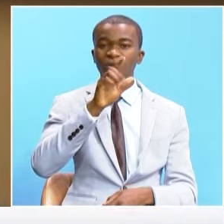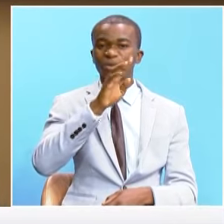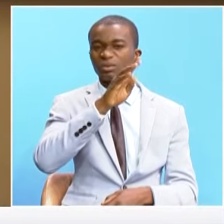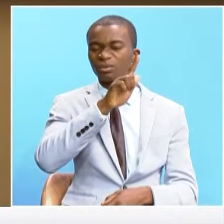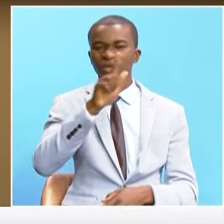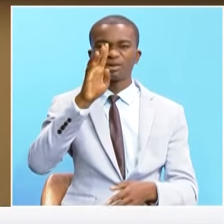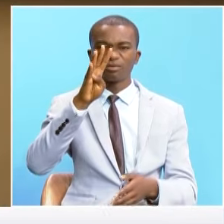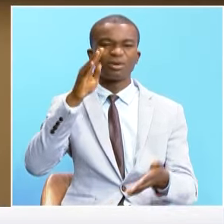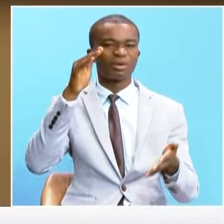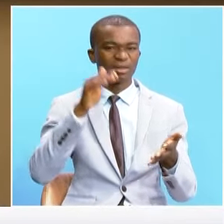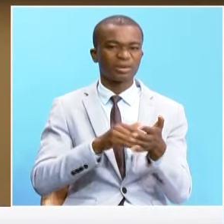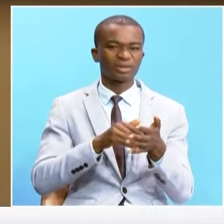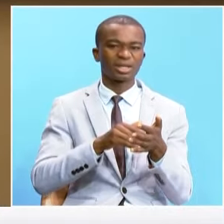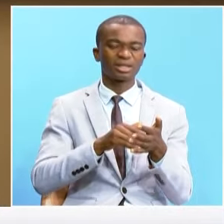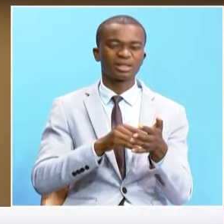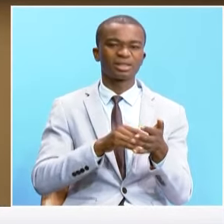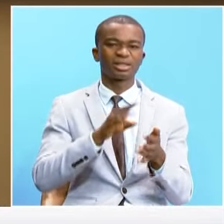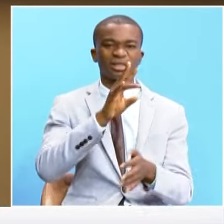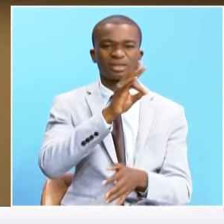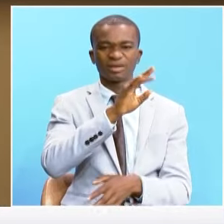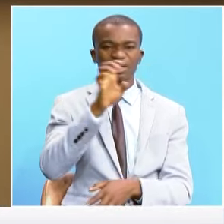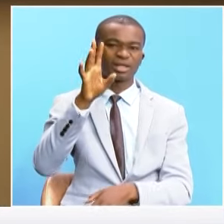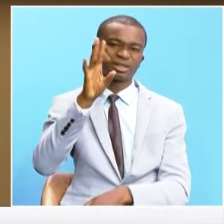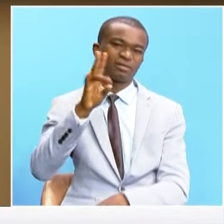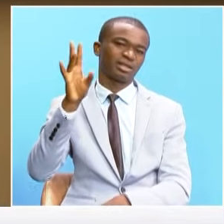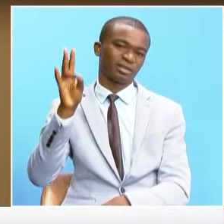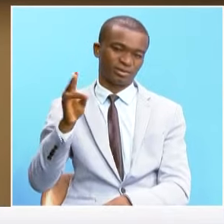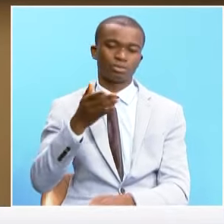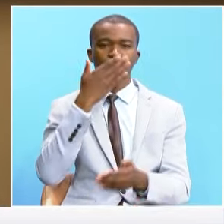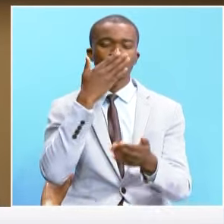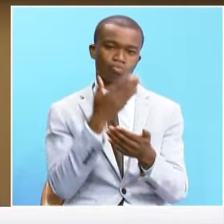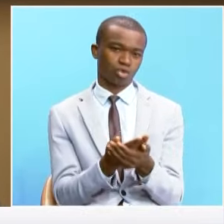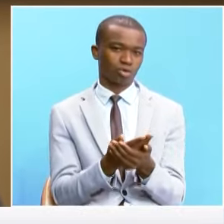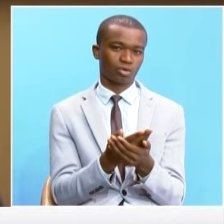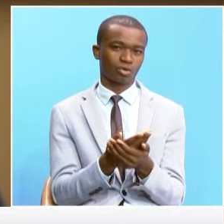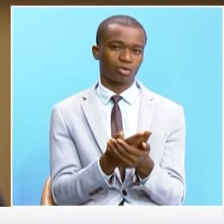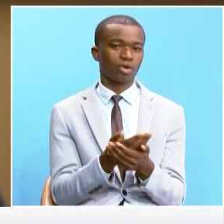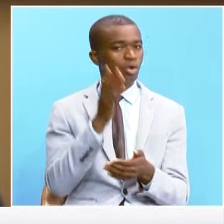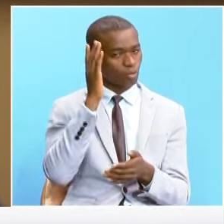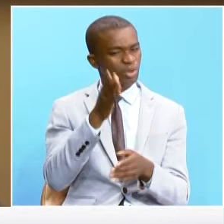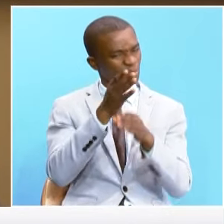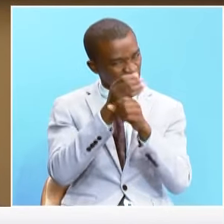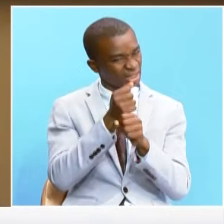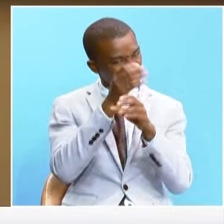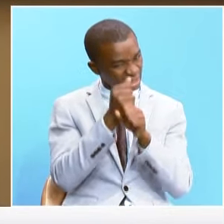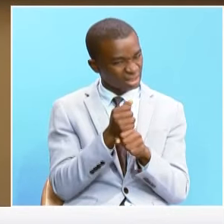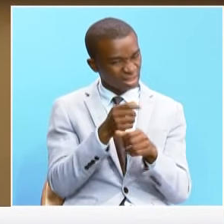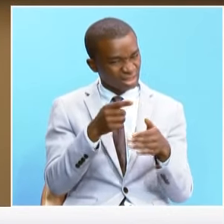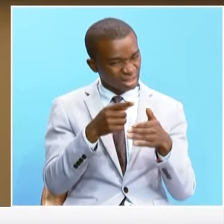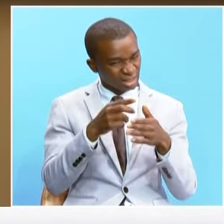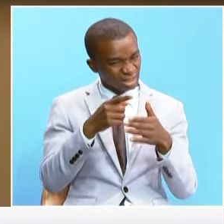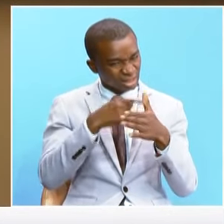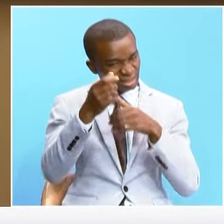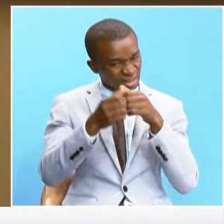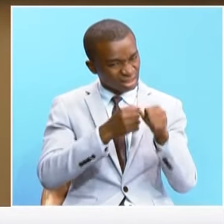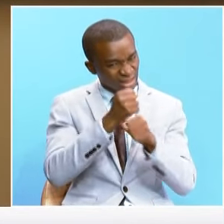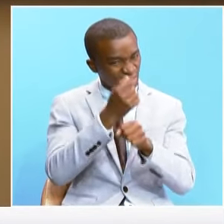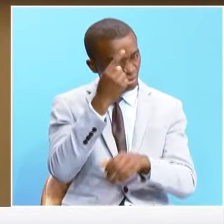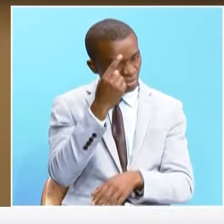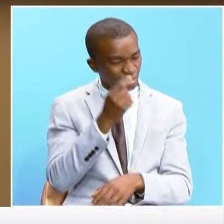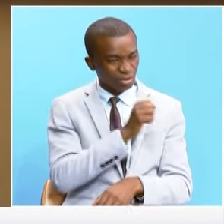24,777 who will benefit from the drought response. These households will be getting 800 for the next 1 year. So far, we